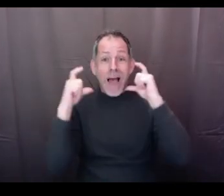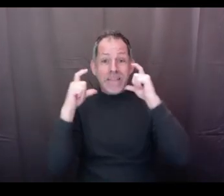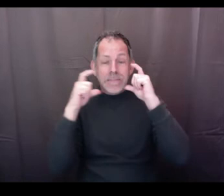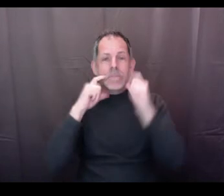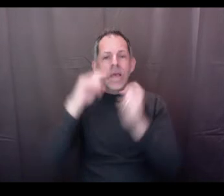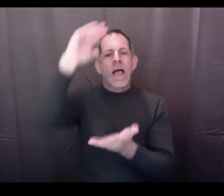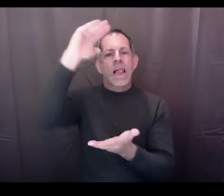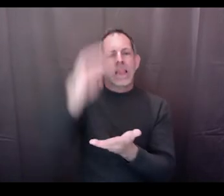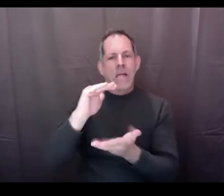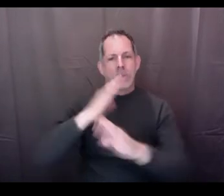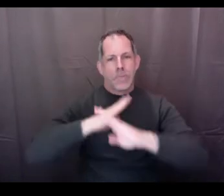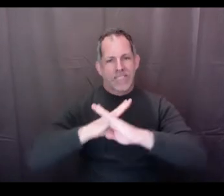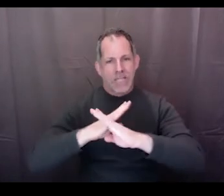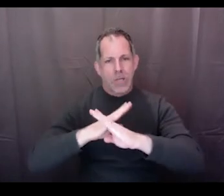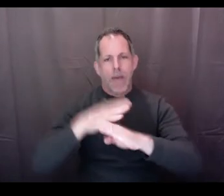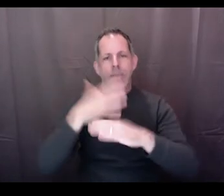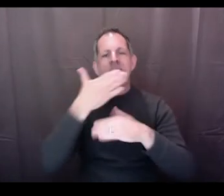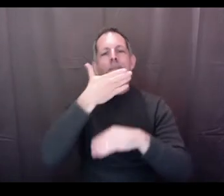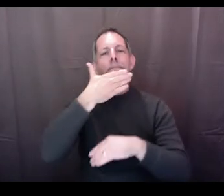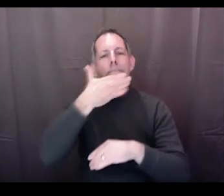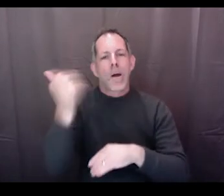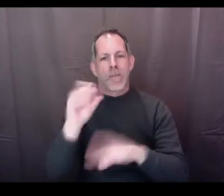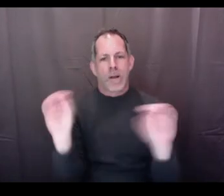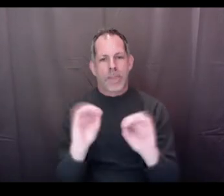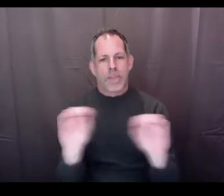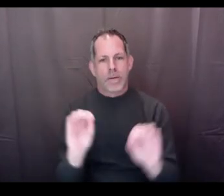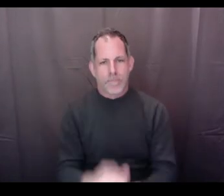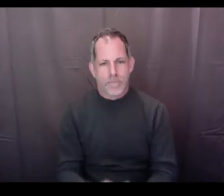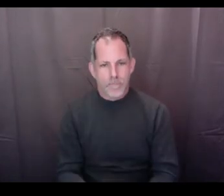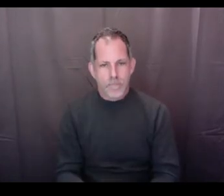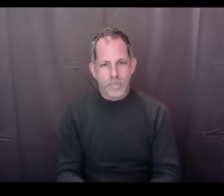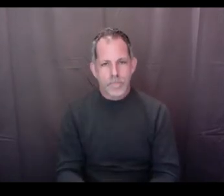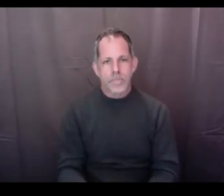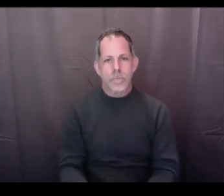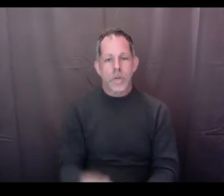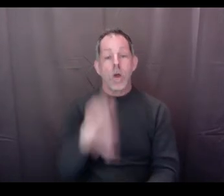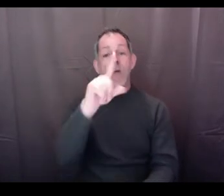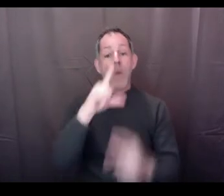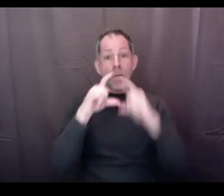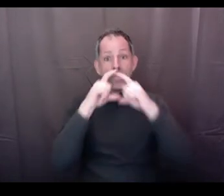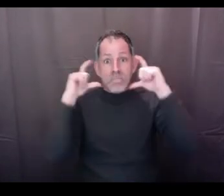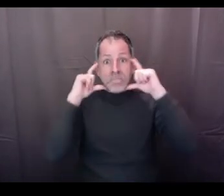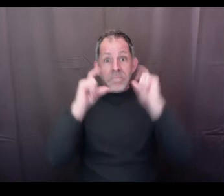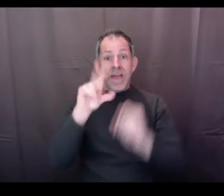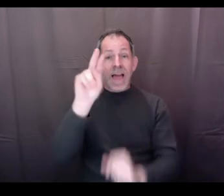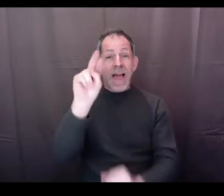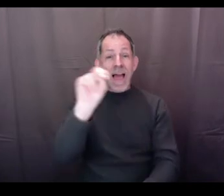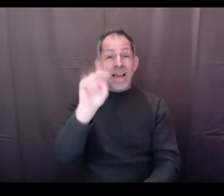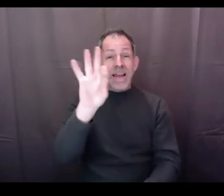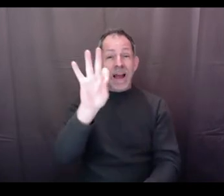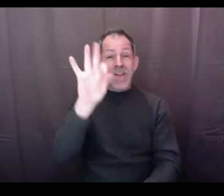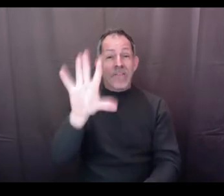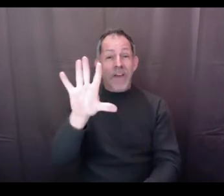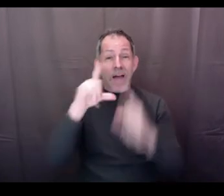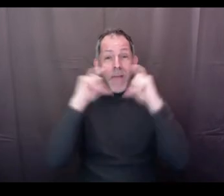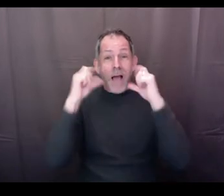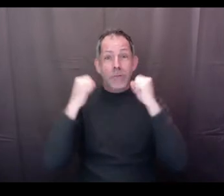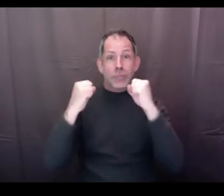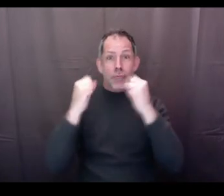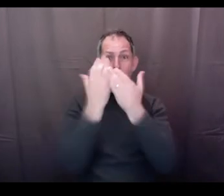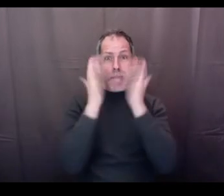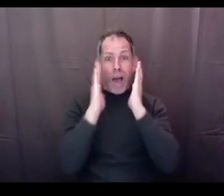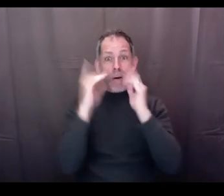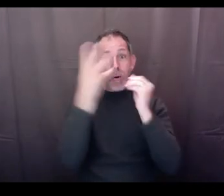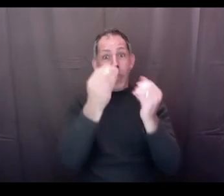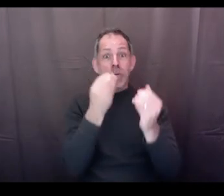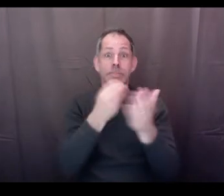we don't want people using medical grade masks for this. This is really covering up what we might cough, sneeze, or breathe